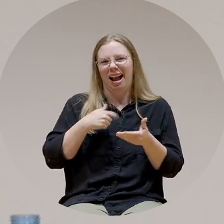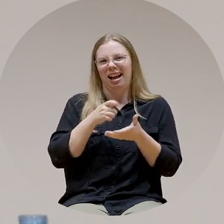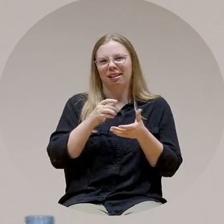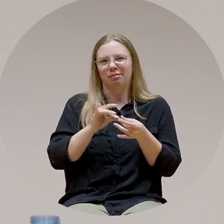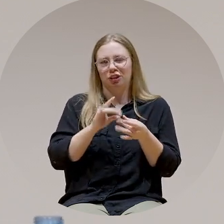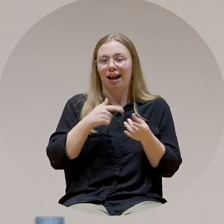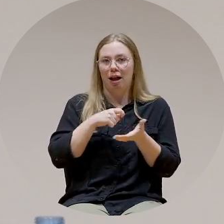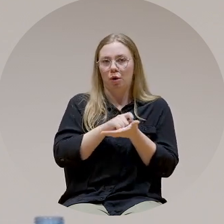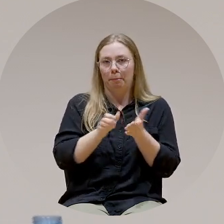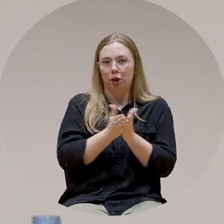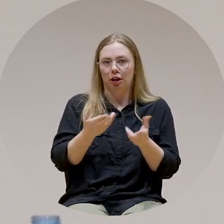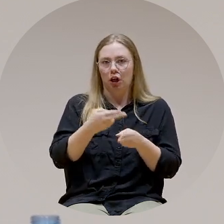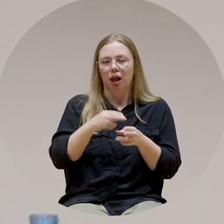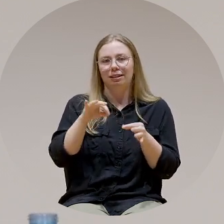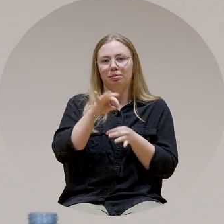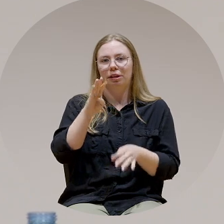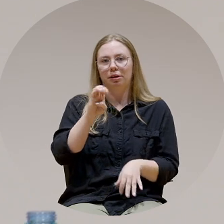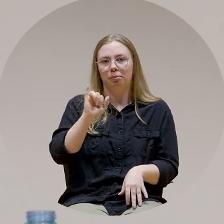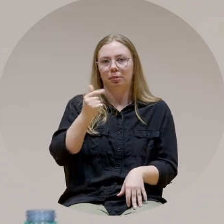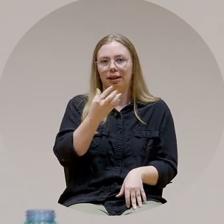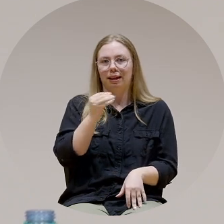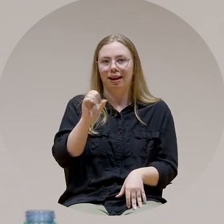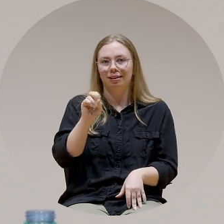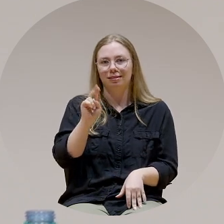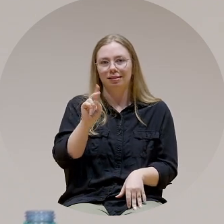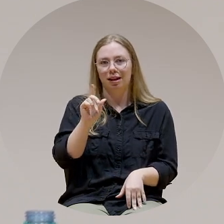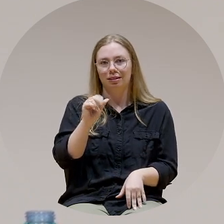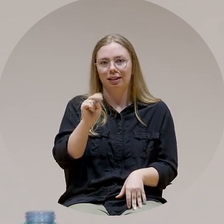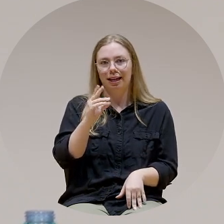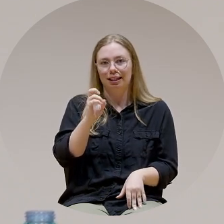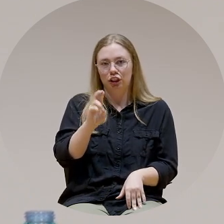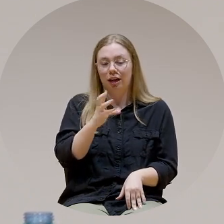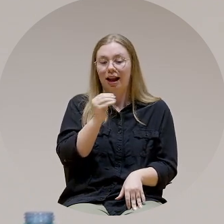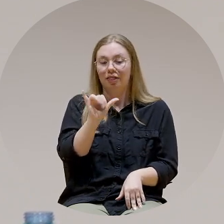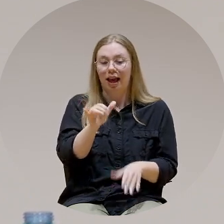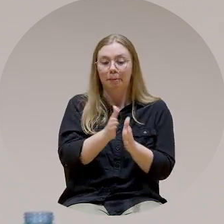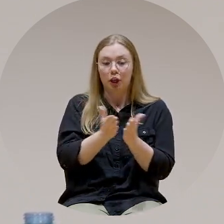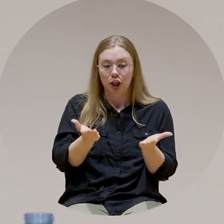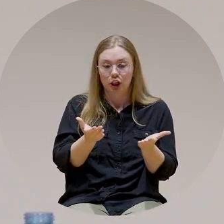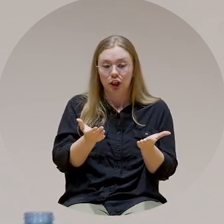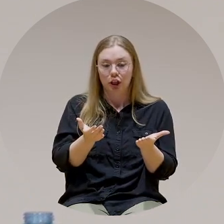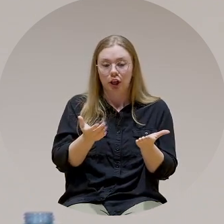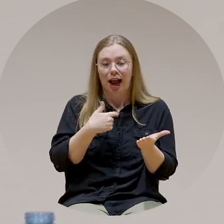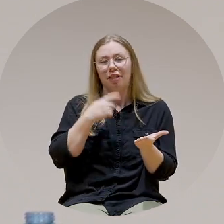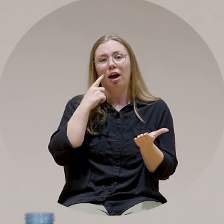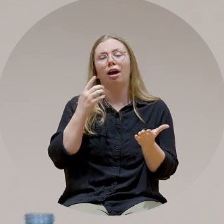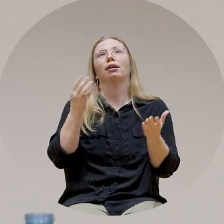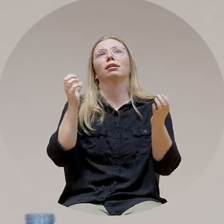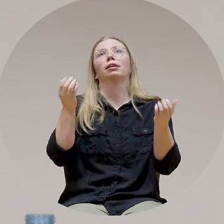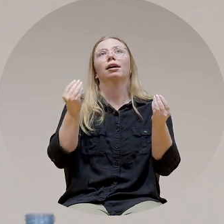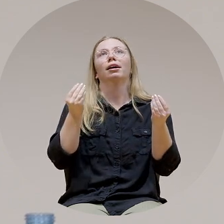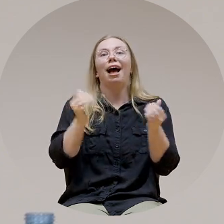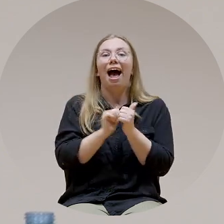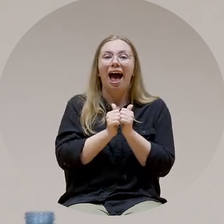Spirit Beings and Sun Dancers, and that was a book that was, why doesn't this happen to me? It was discovered at a Goodwill in a